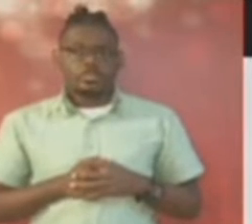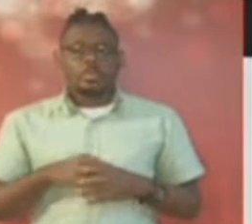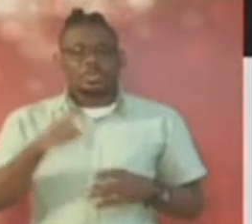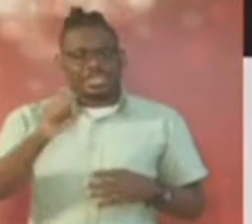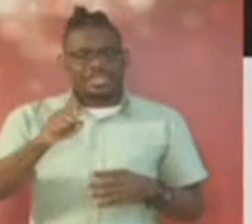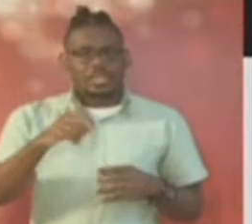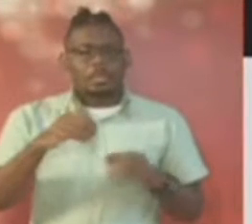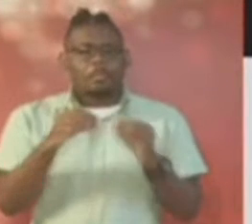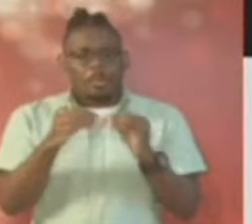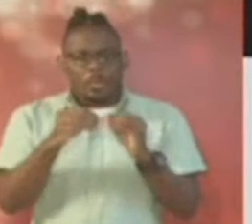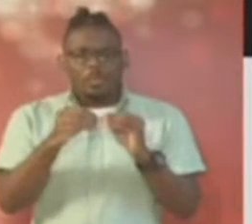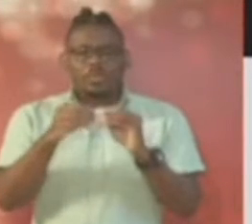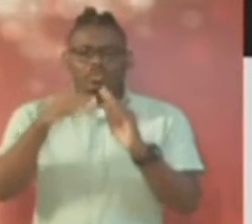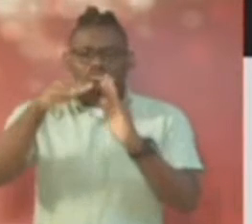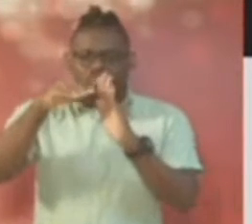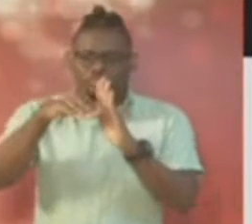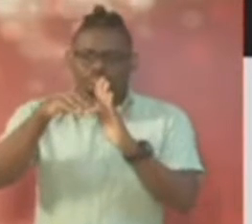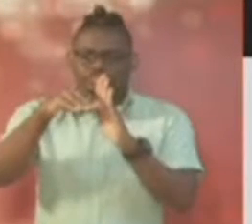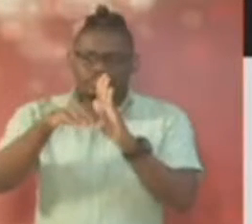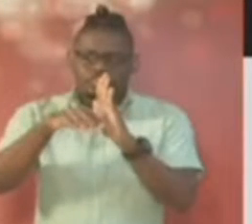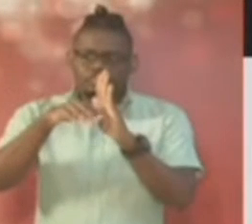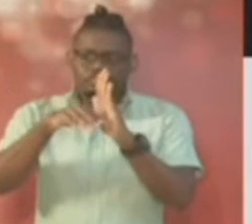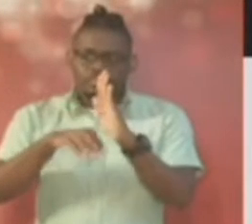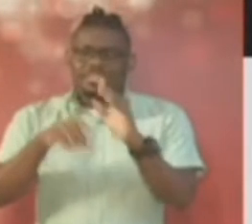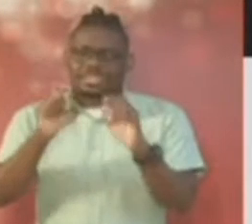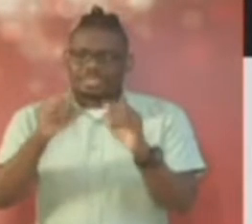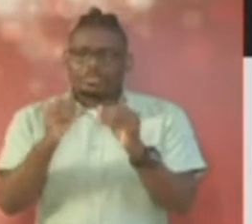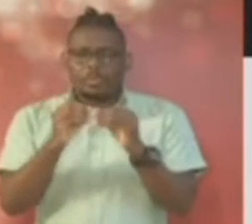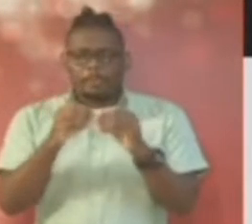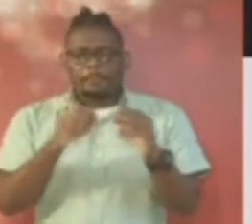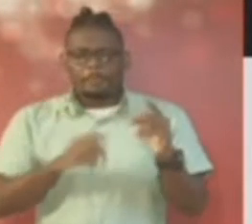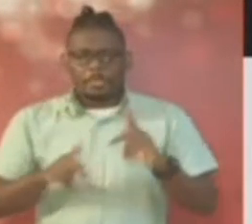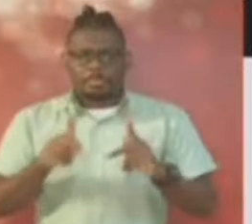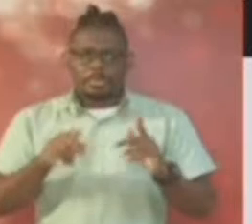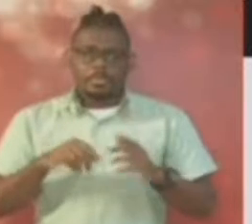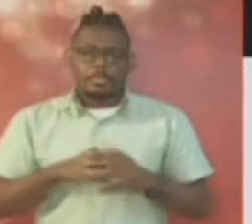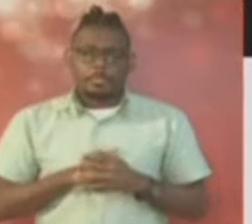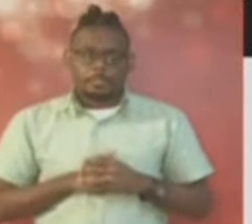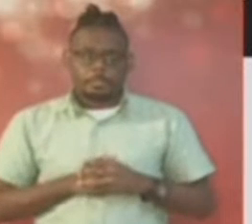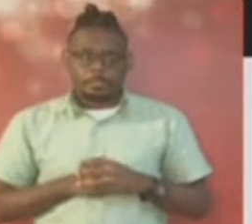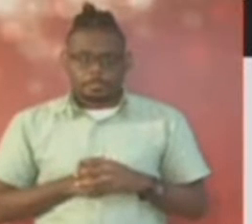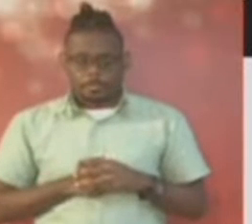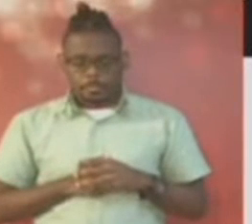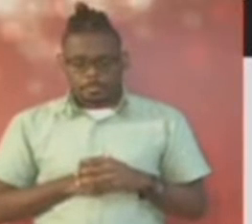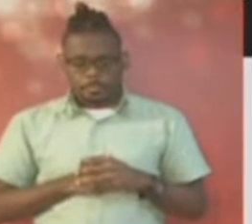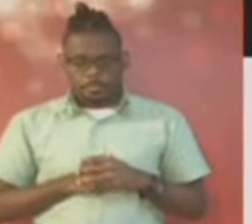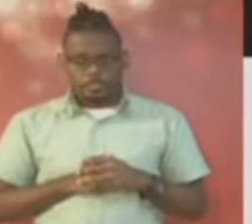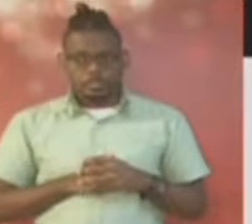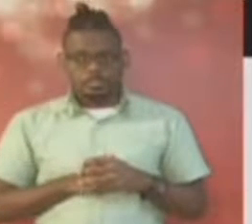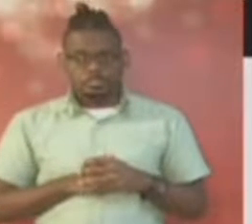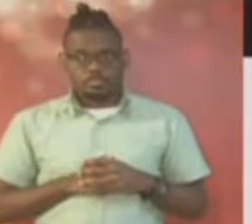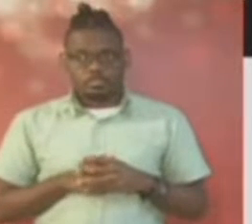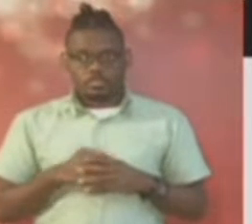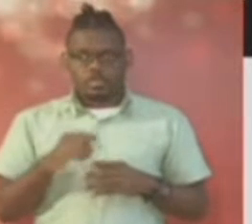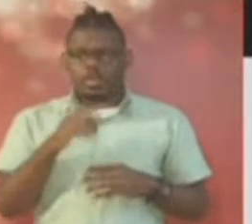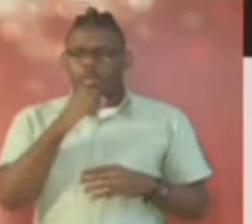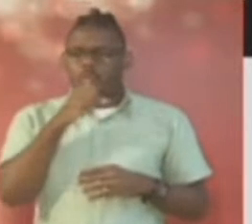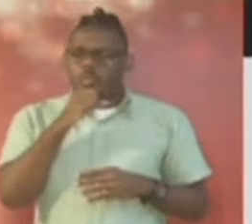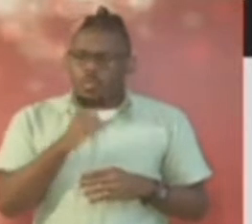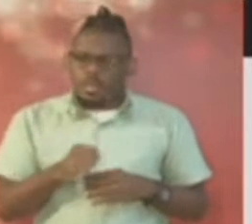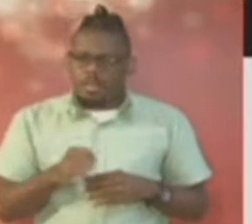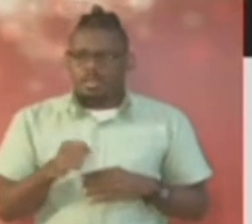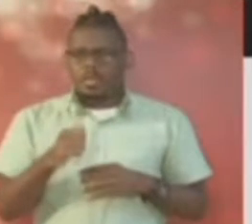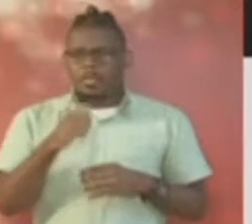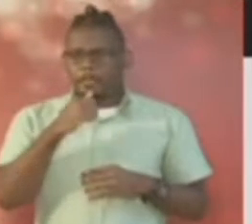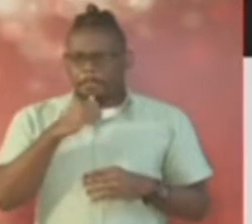being flat. Next slide, please. Looking at the demographics, looking at the age and sex distribution of the cases, we do see